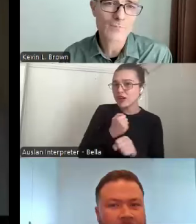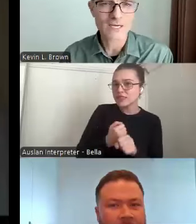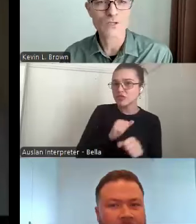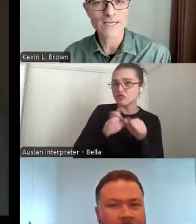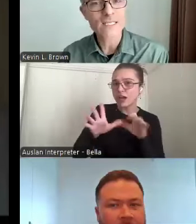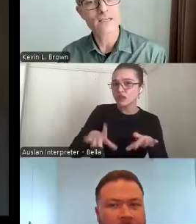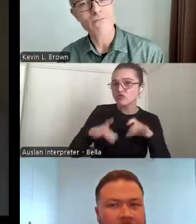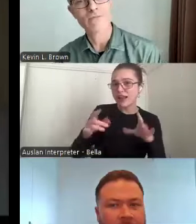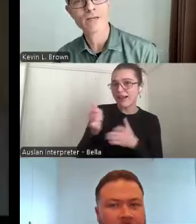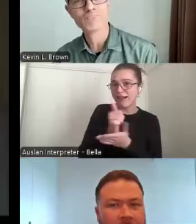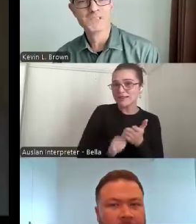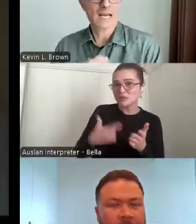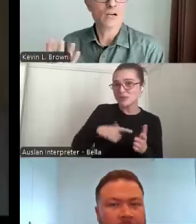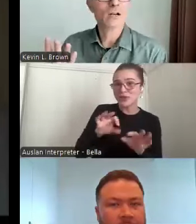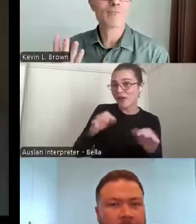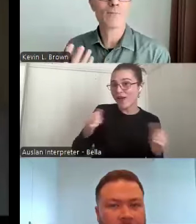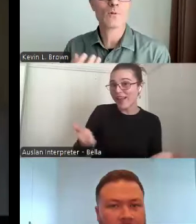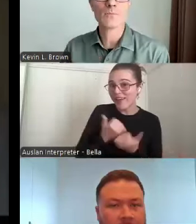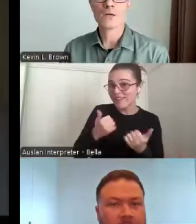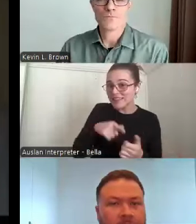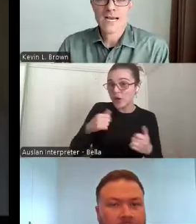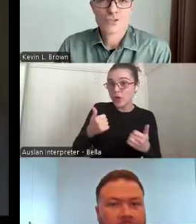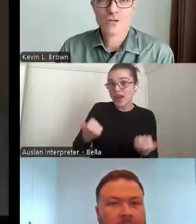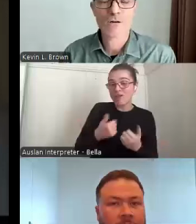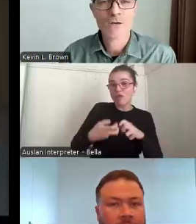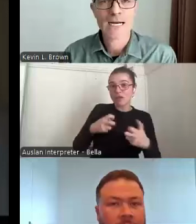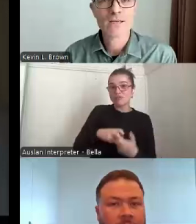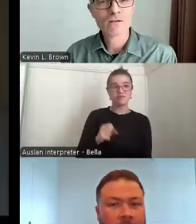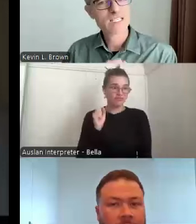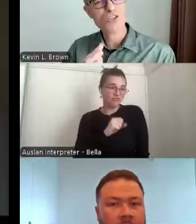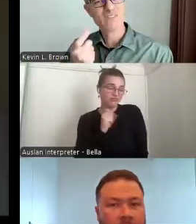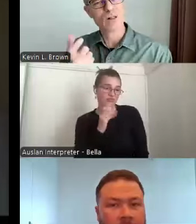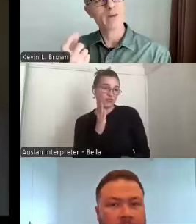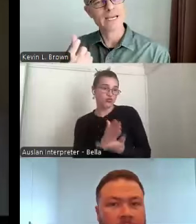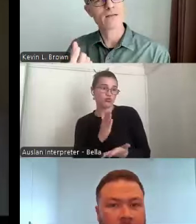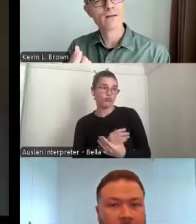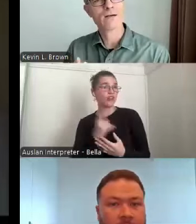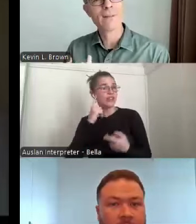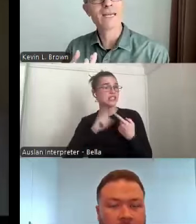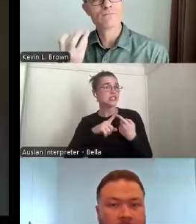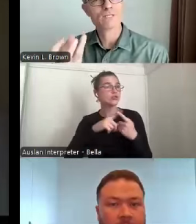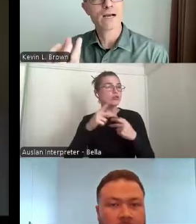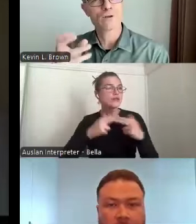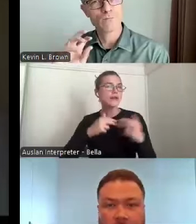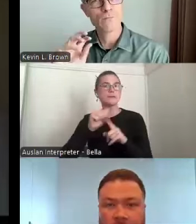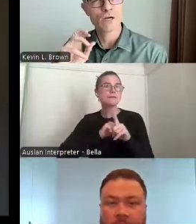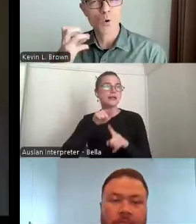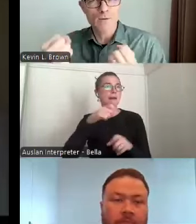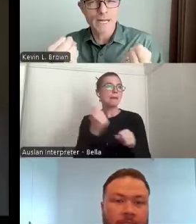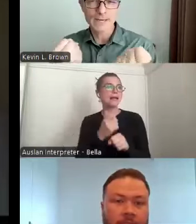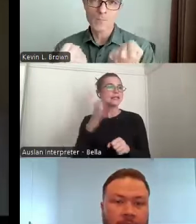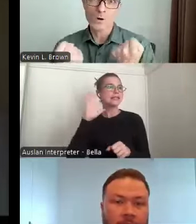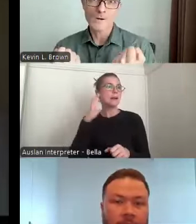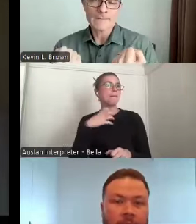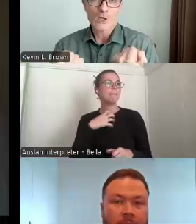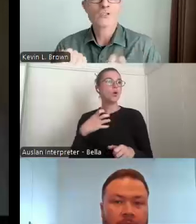art because there isn't enough of it? Is that a good enough problem? Yeah, sure. I think continue developing it, make it sound, you know, more